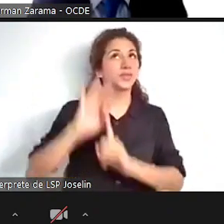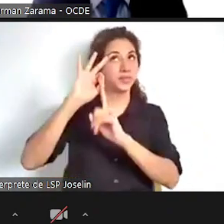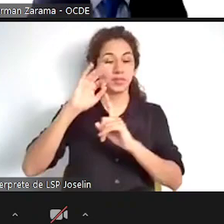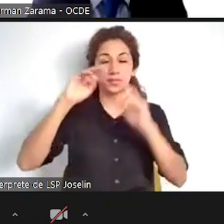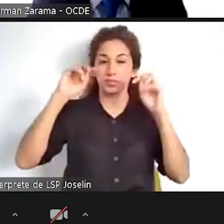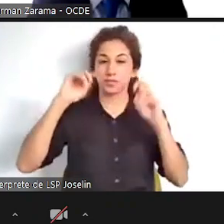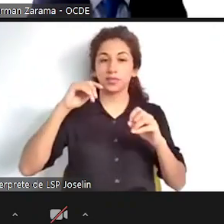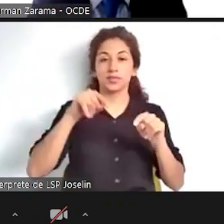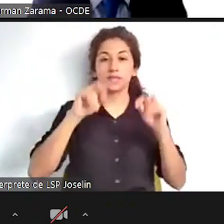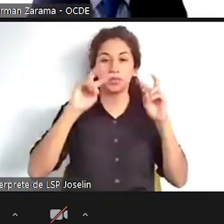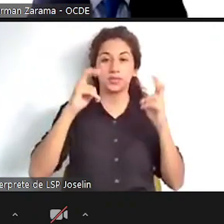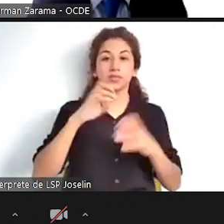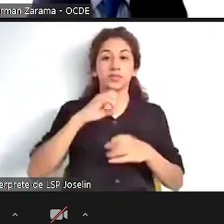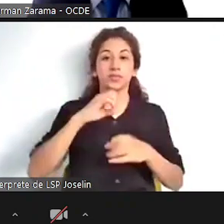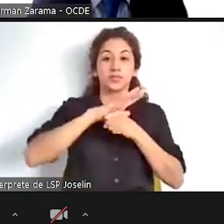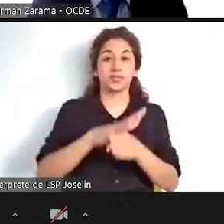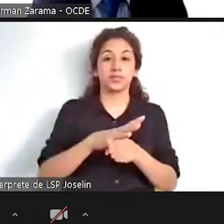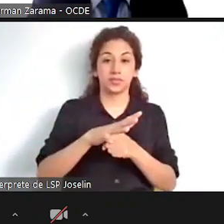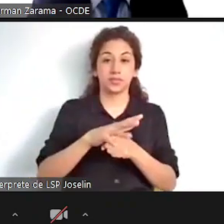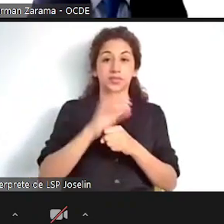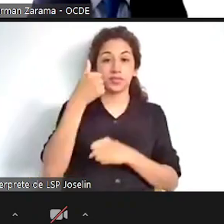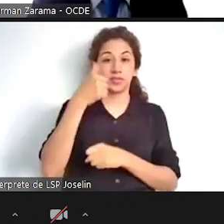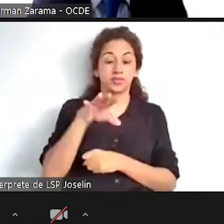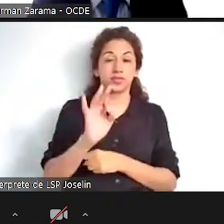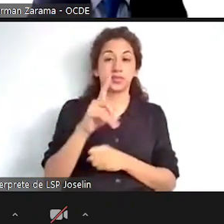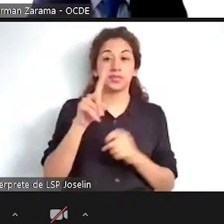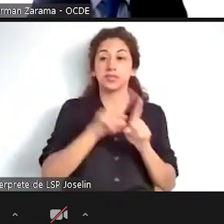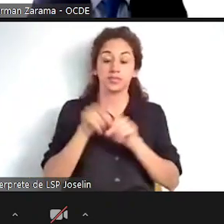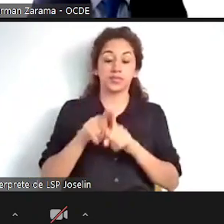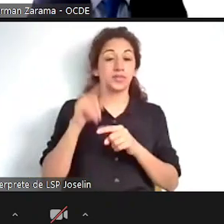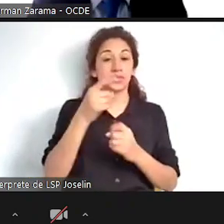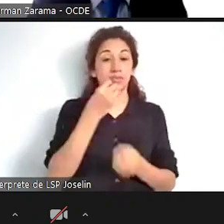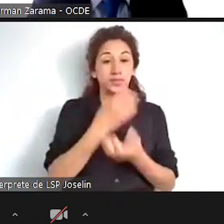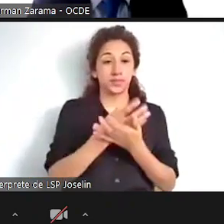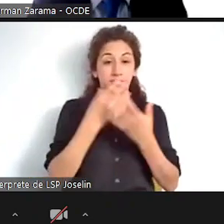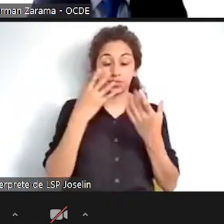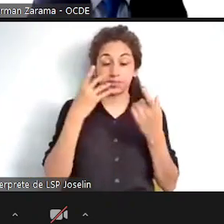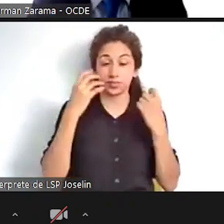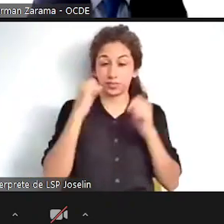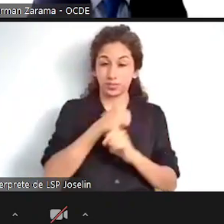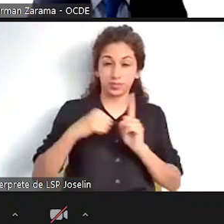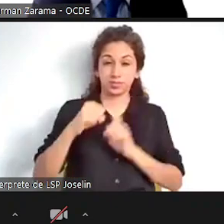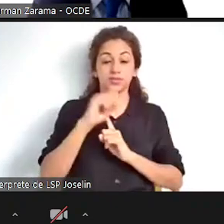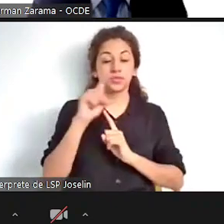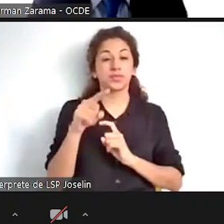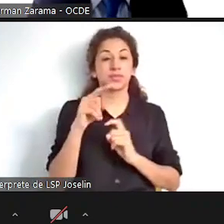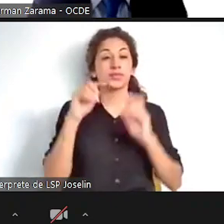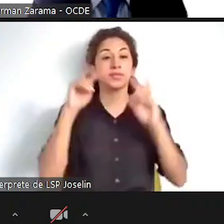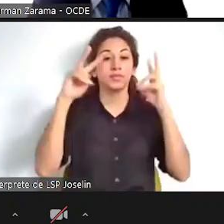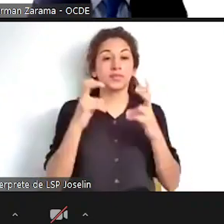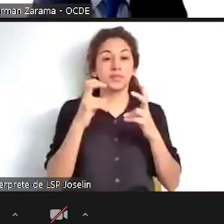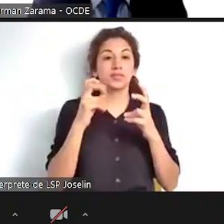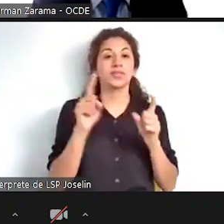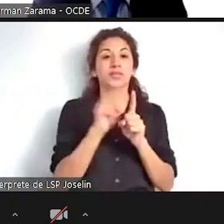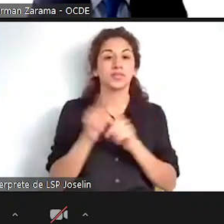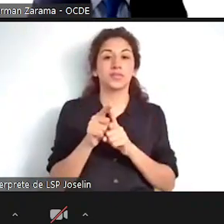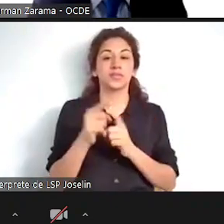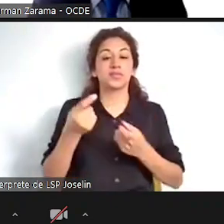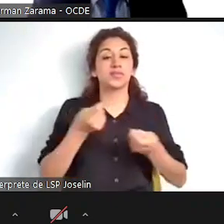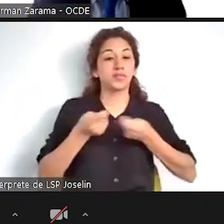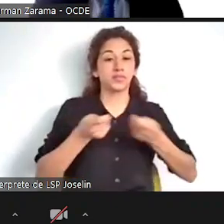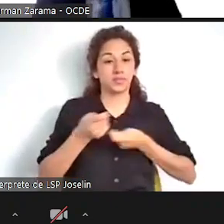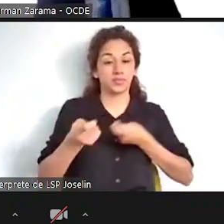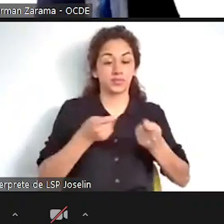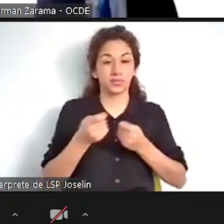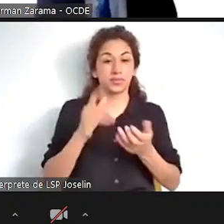access is one of the most uh challenges in the region especially in the world of kobe 19 wealth being a welfare is not going to be possible